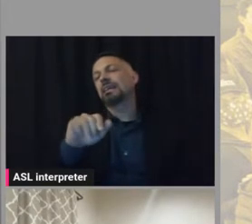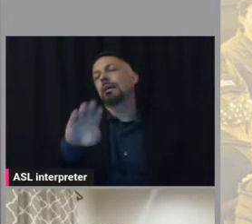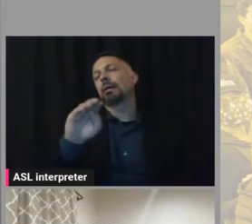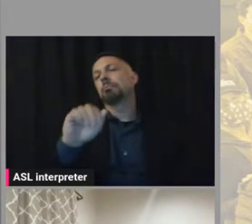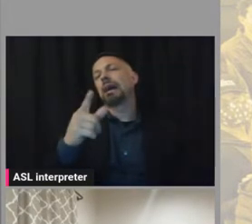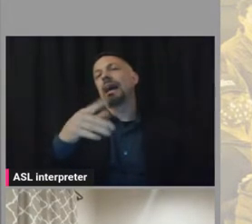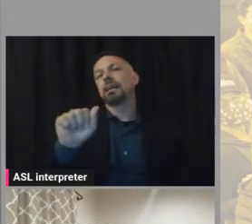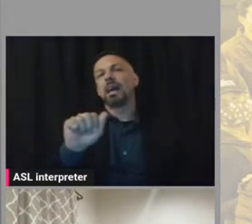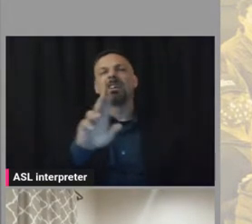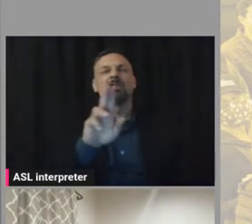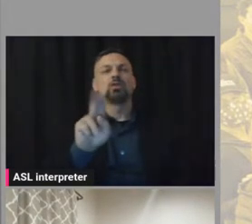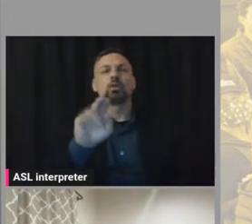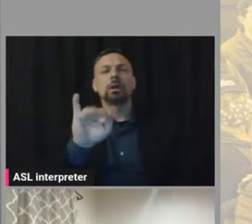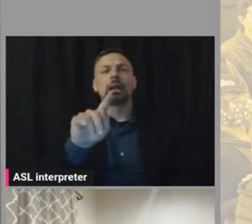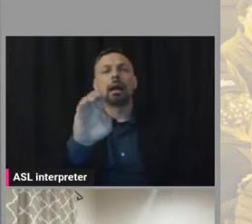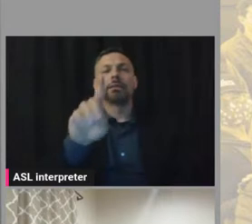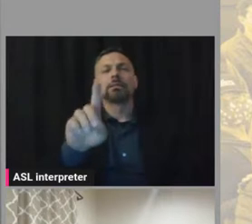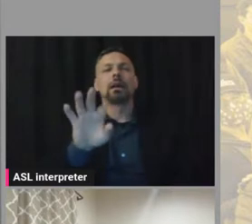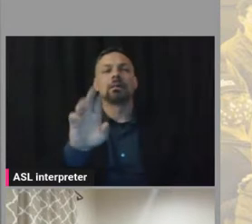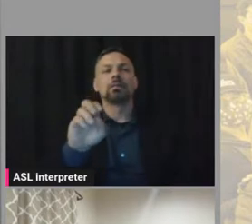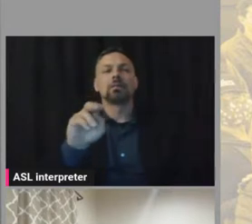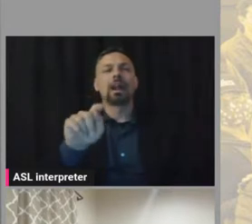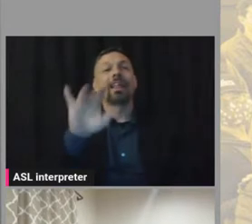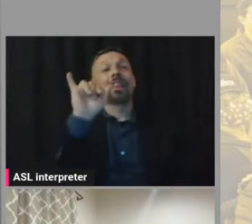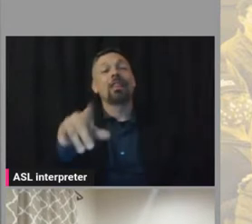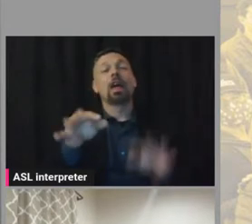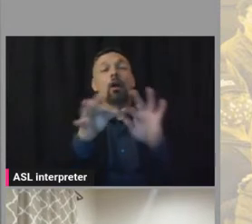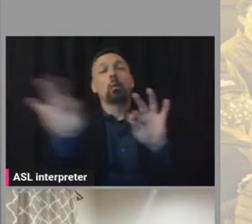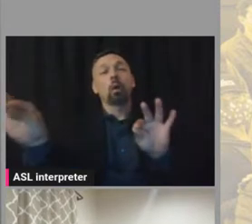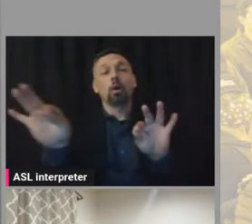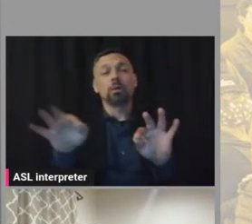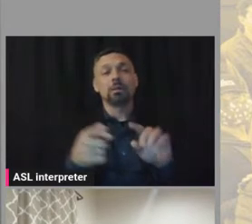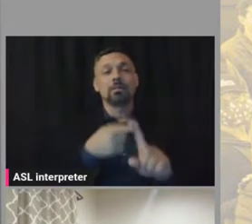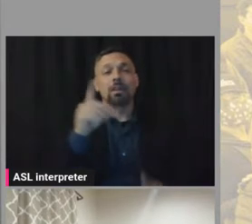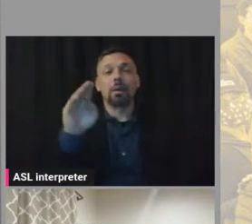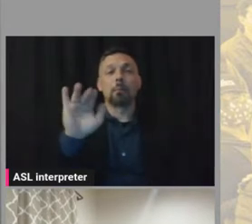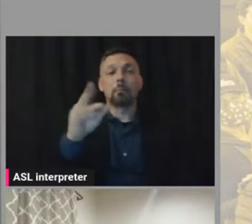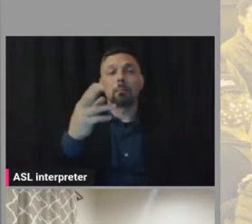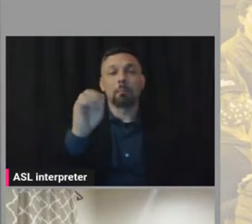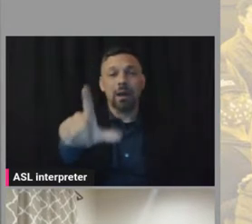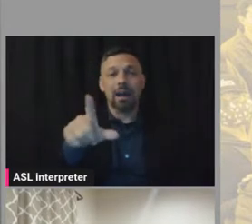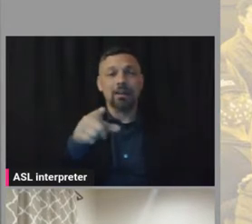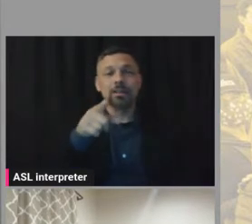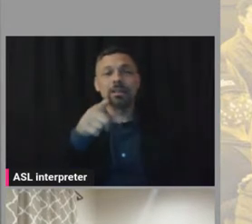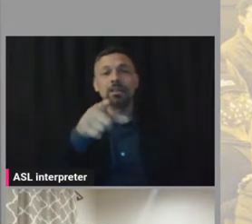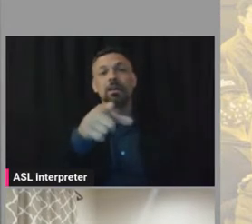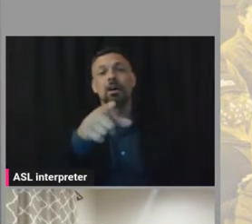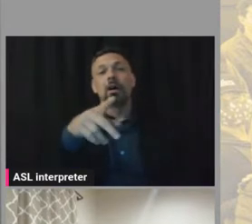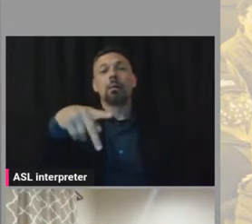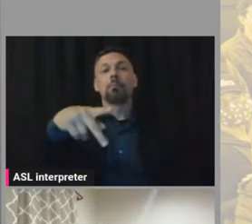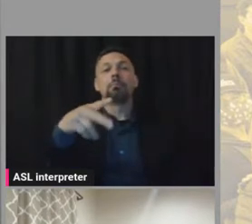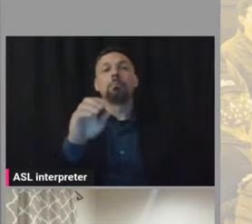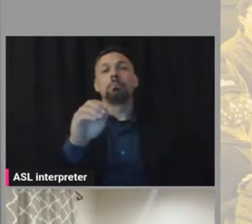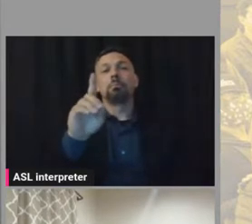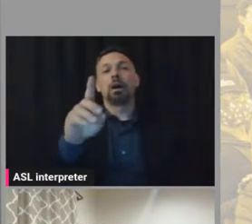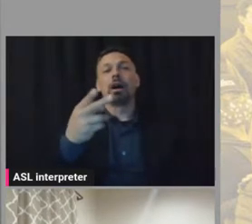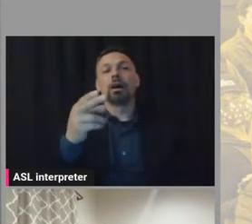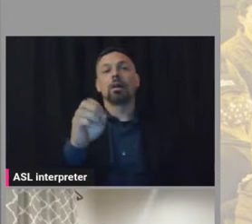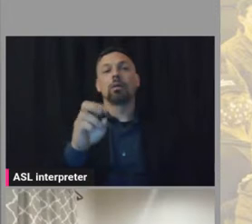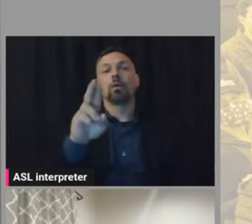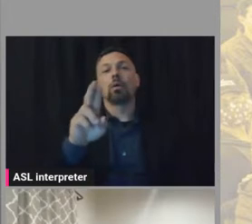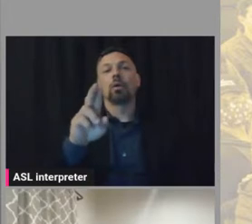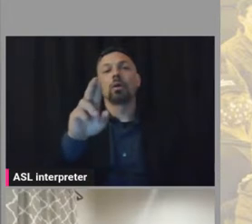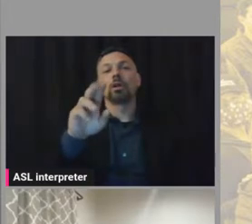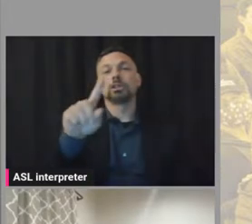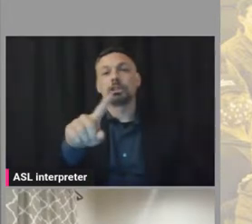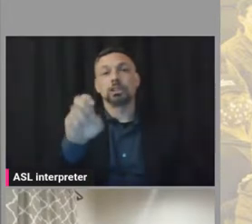So love this quote from Michael Podhorzer. Folks, you know, don't get his Substack weekend reading. It's a great read. But he